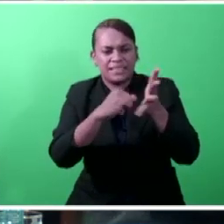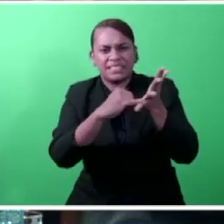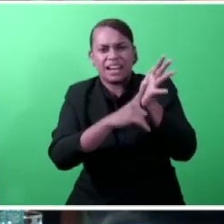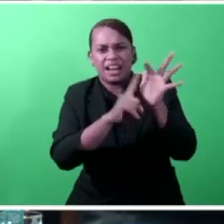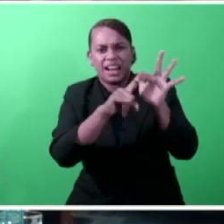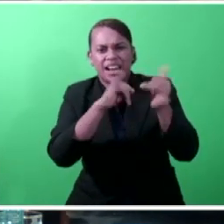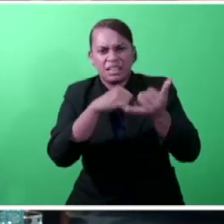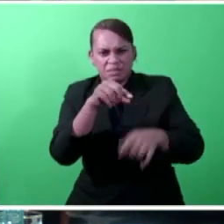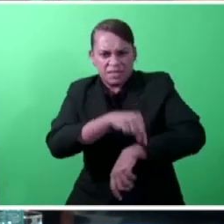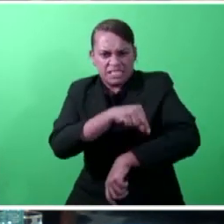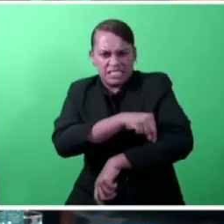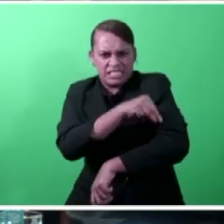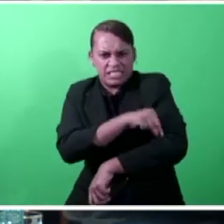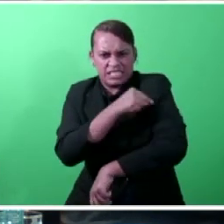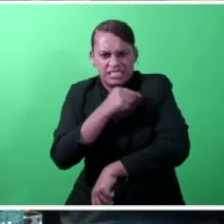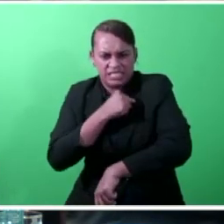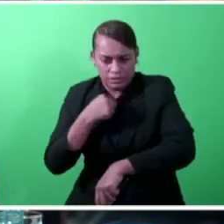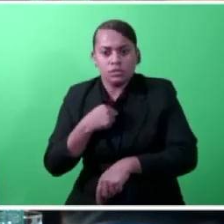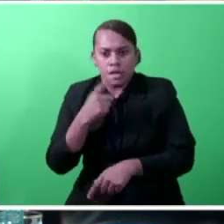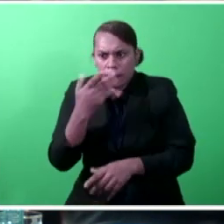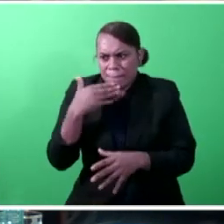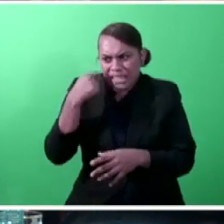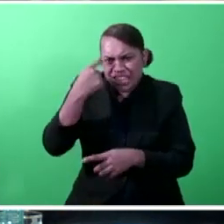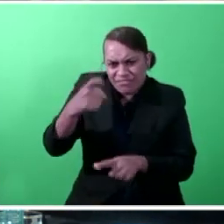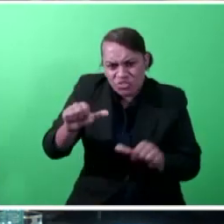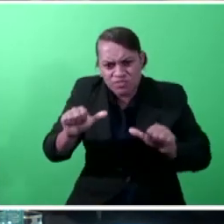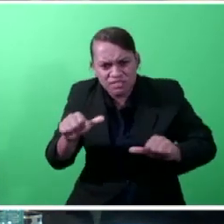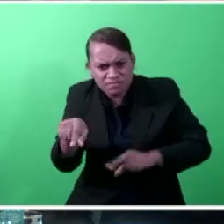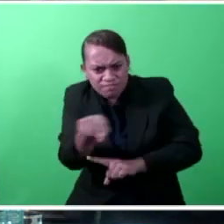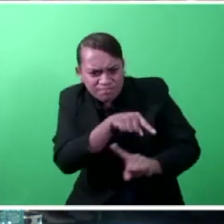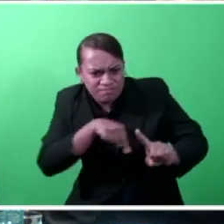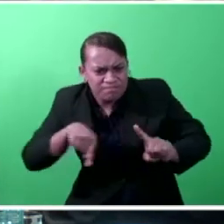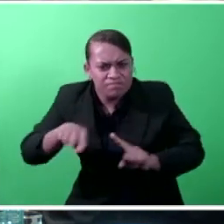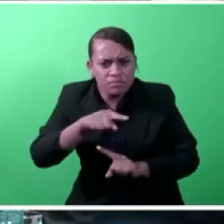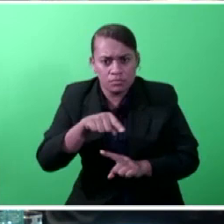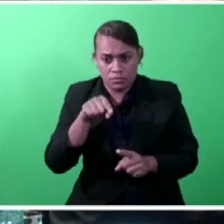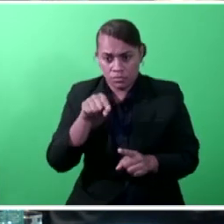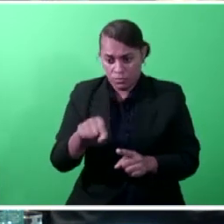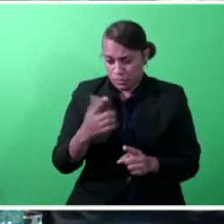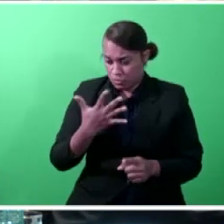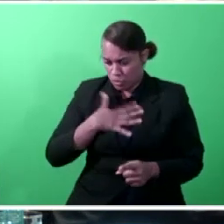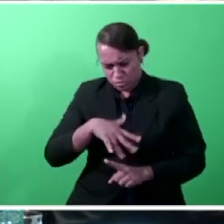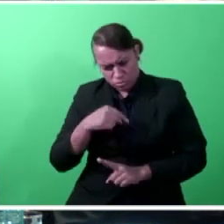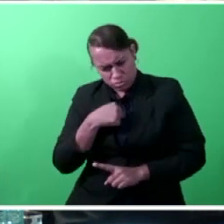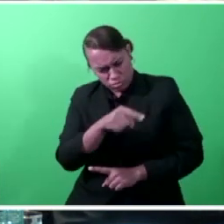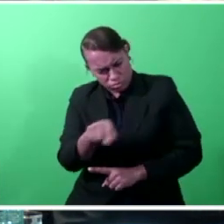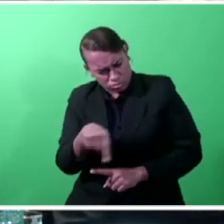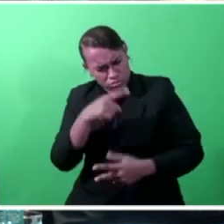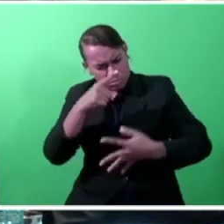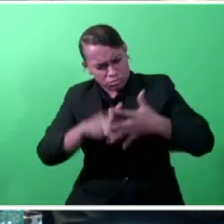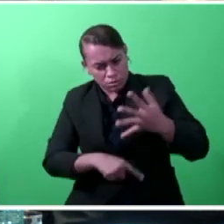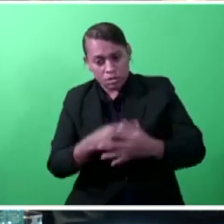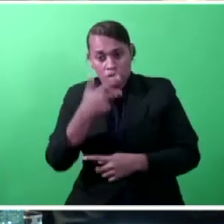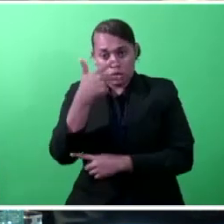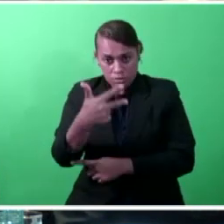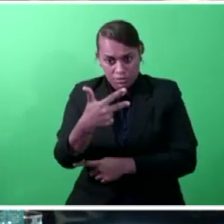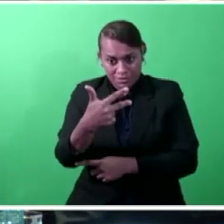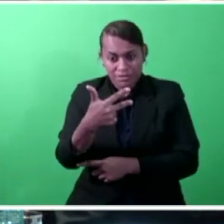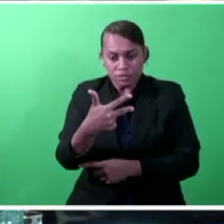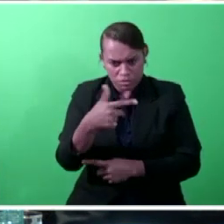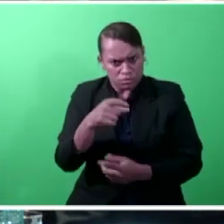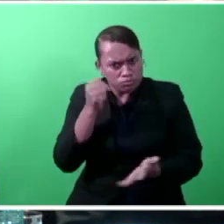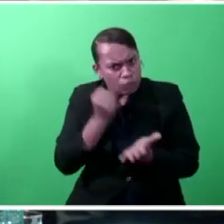as a precautionary measure. Now, Mr. Speaker, sir, allow me to touch on the aid coordination that guaranteed assistance to our